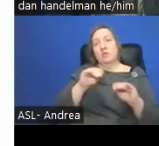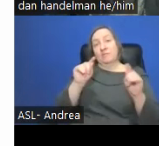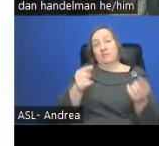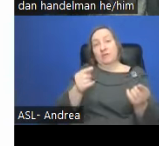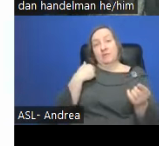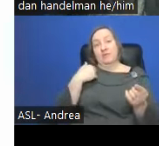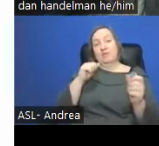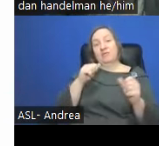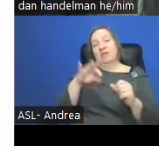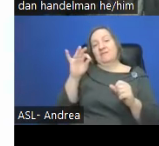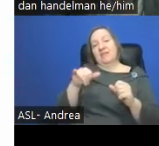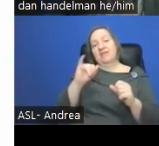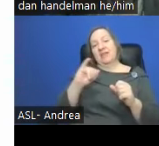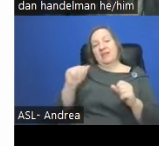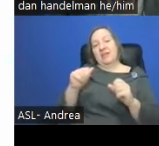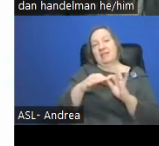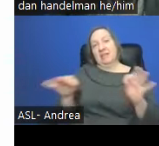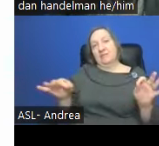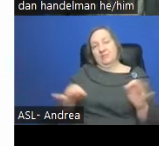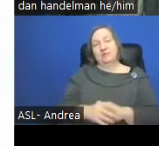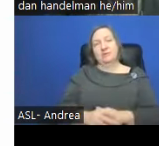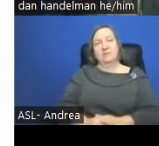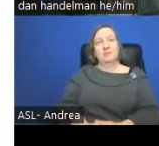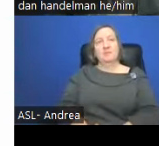You can find the internal affairs language.